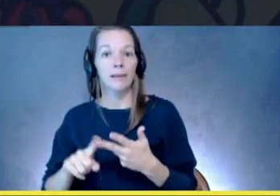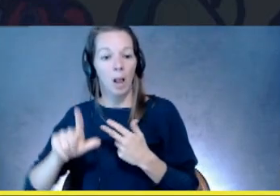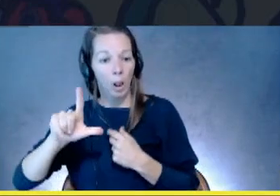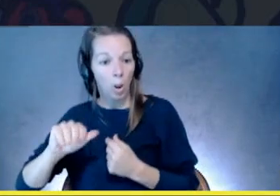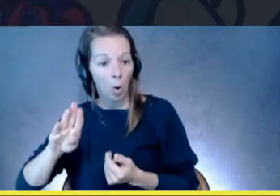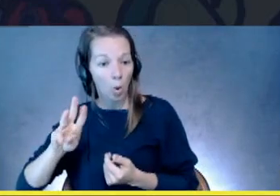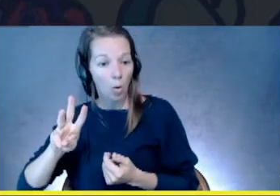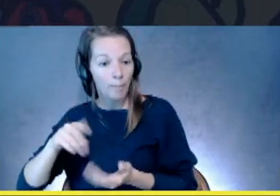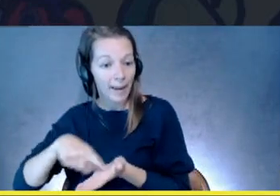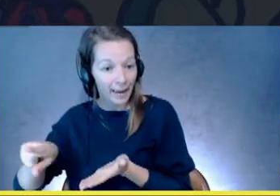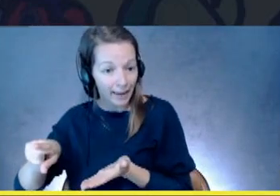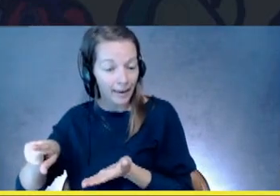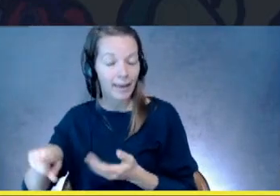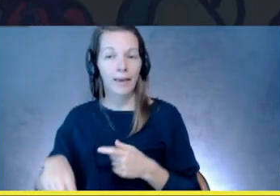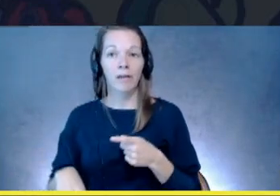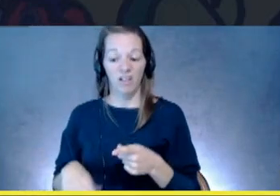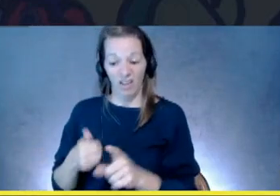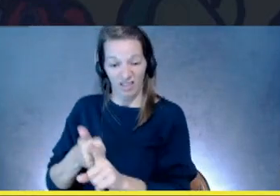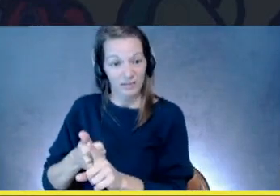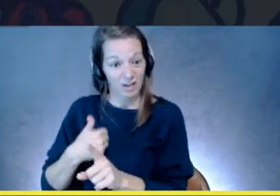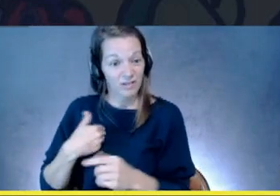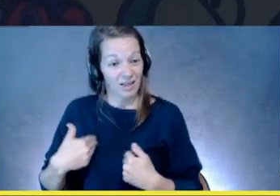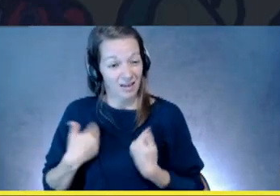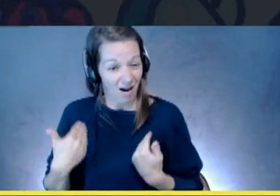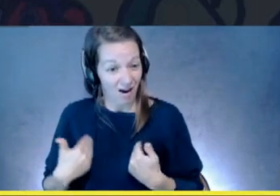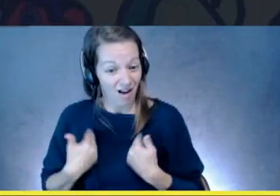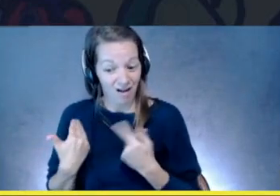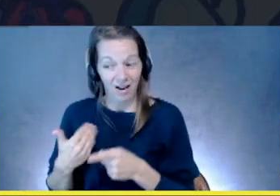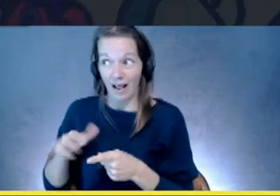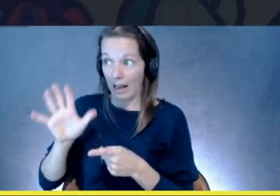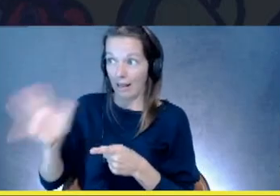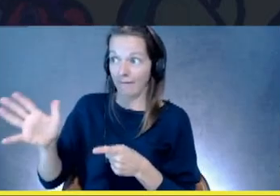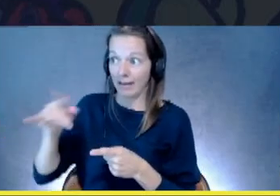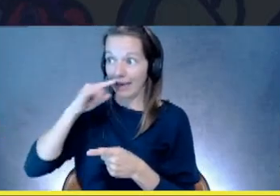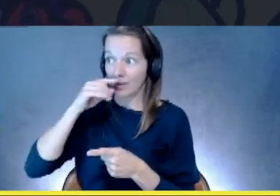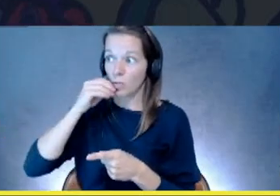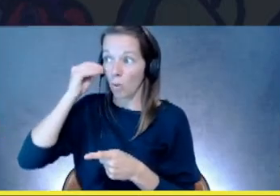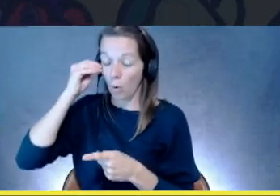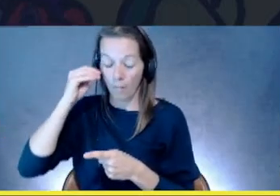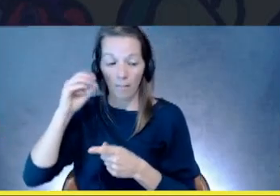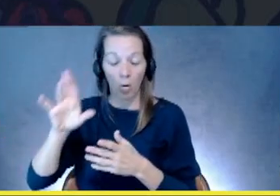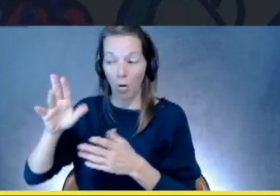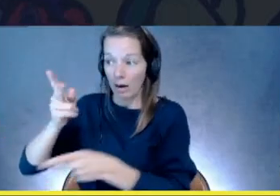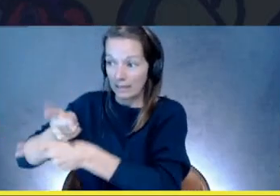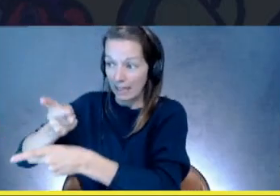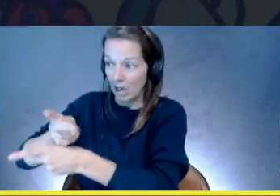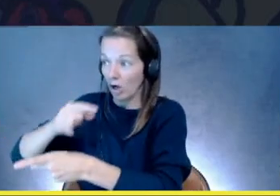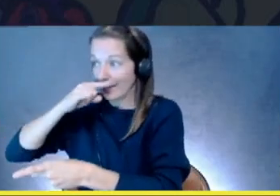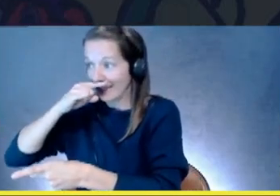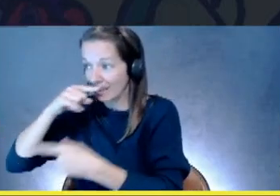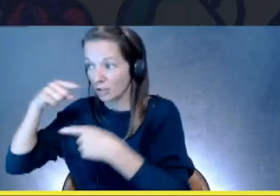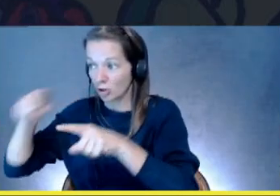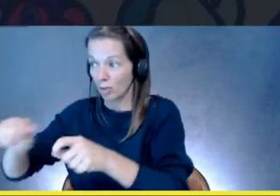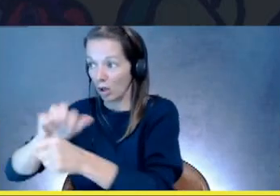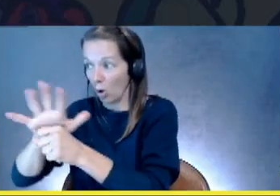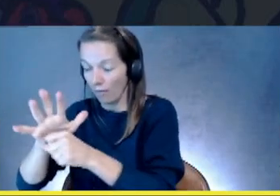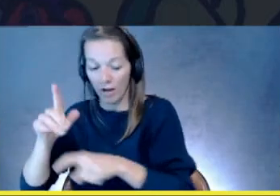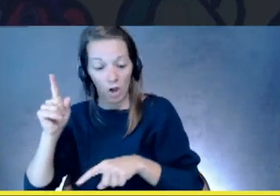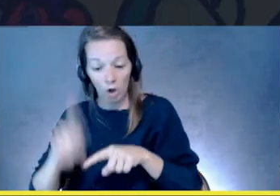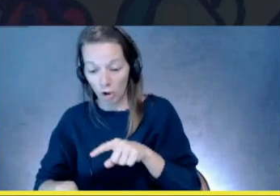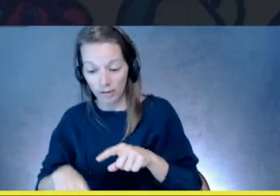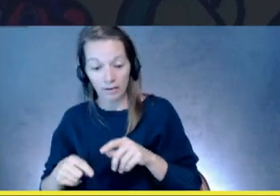at home that they had to stay at home and not do their job because they had to homeschool their kids during COVID.